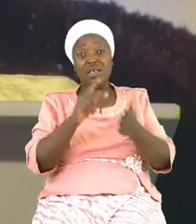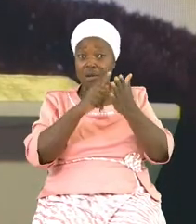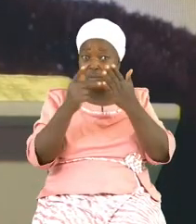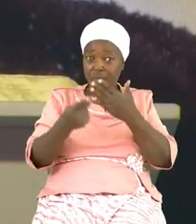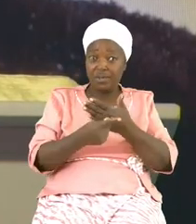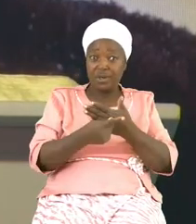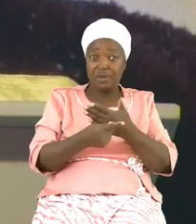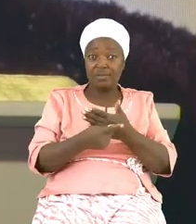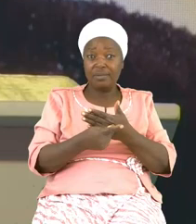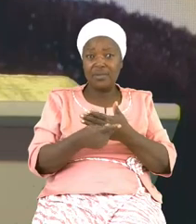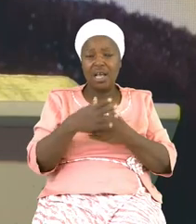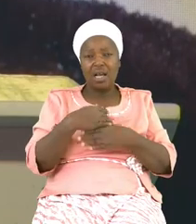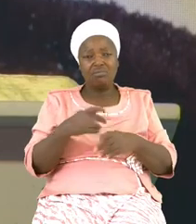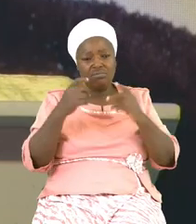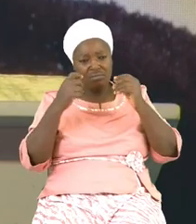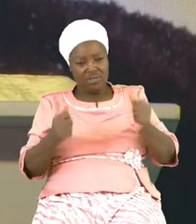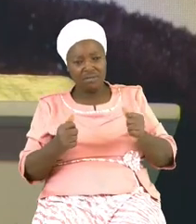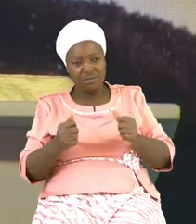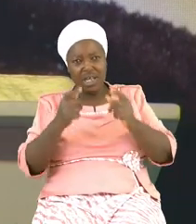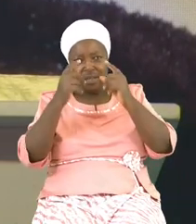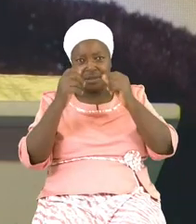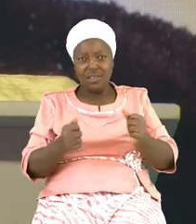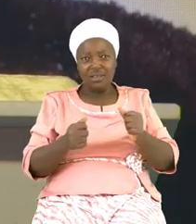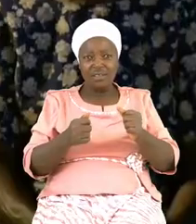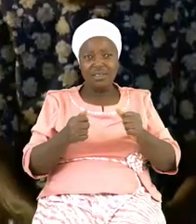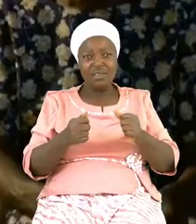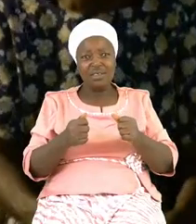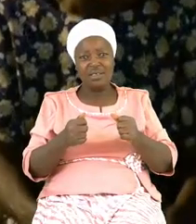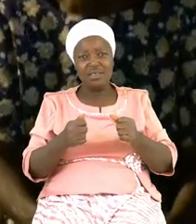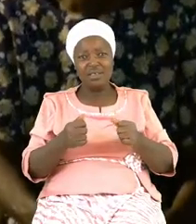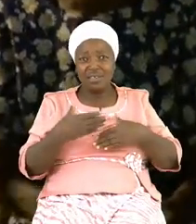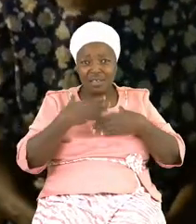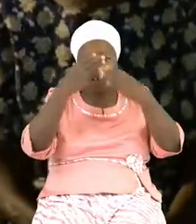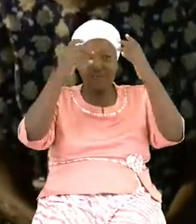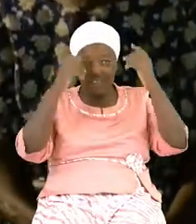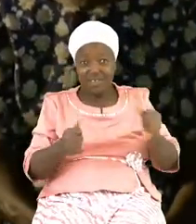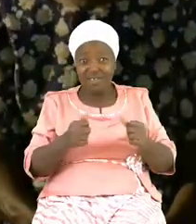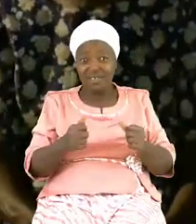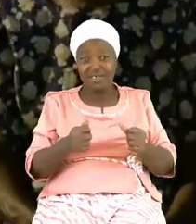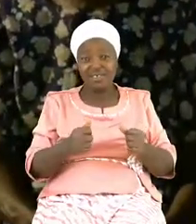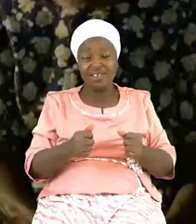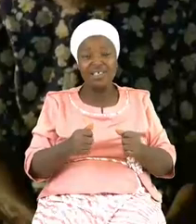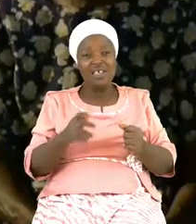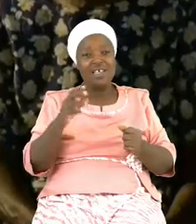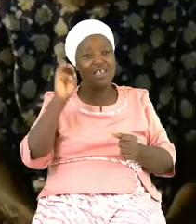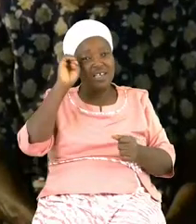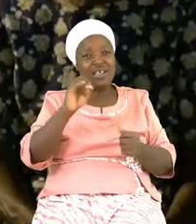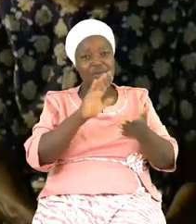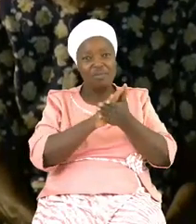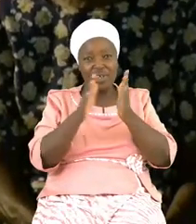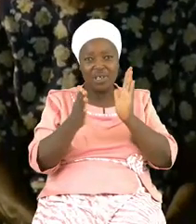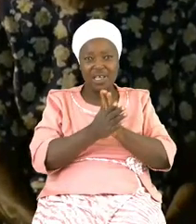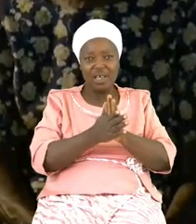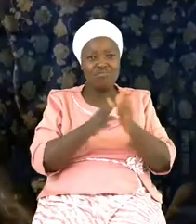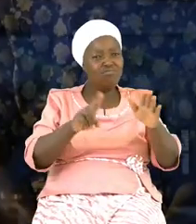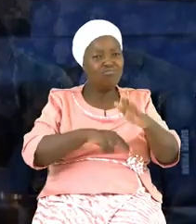And suddenly, somebody shout suddenly. He became normal